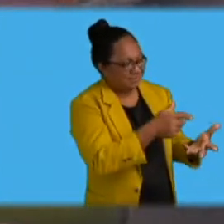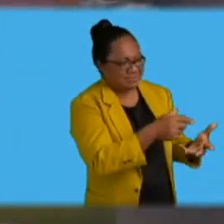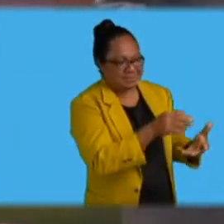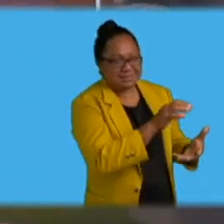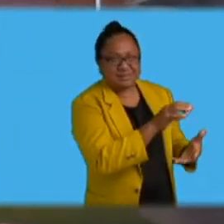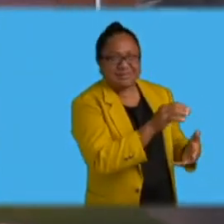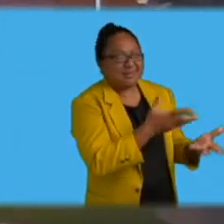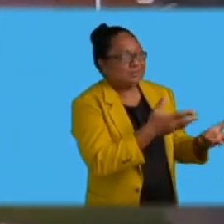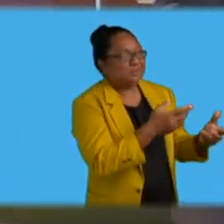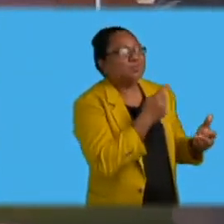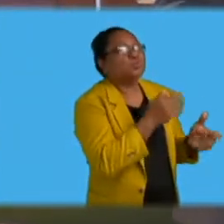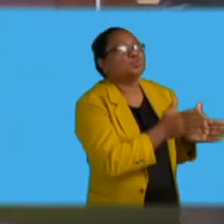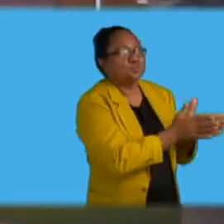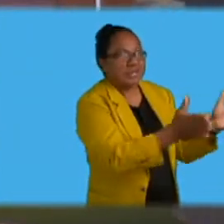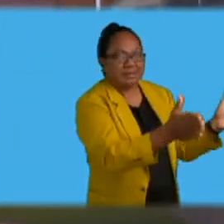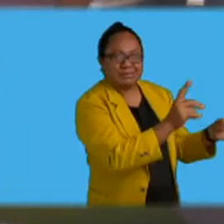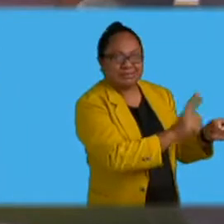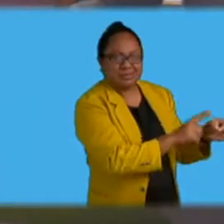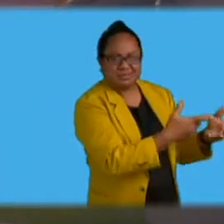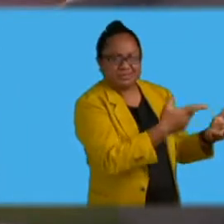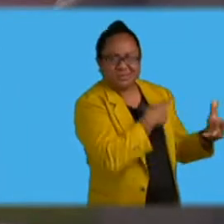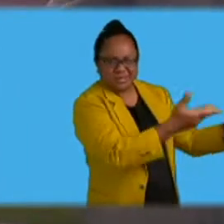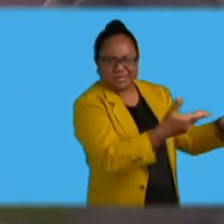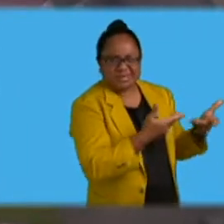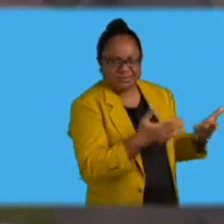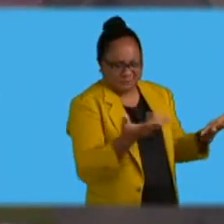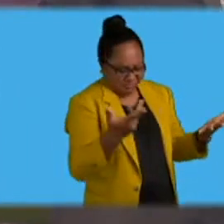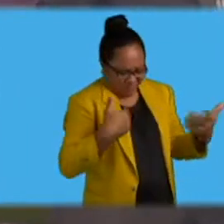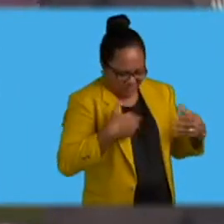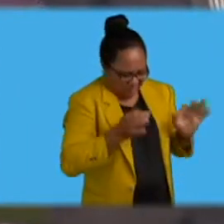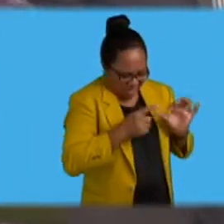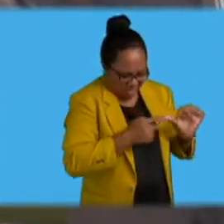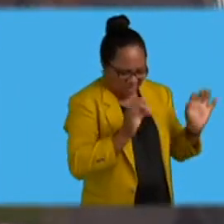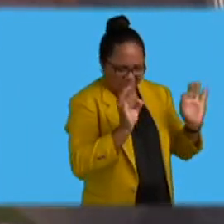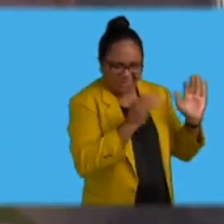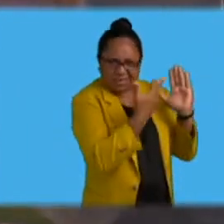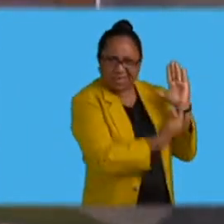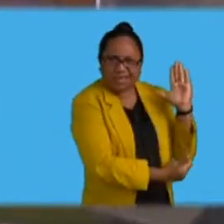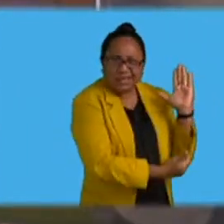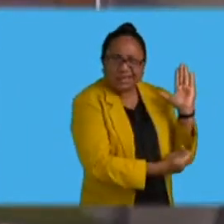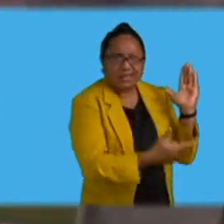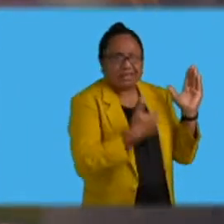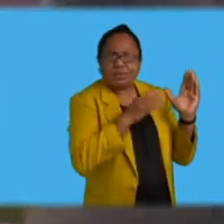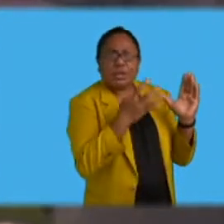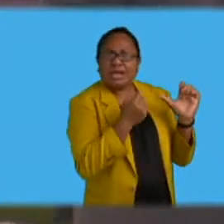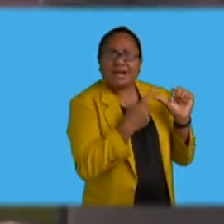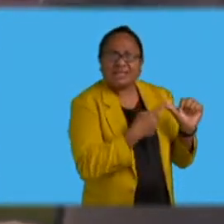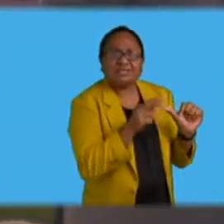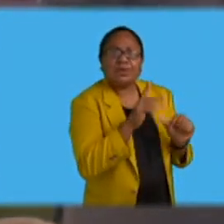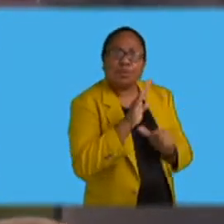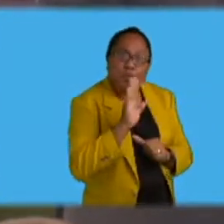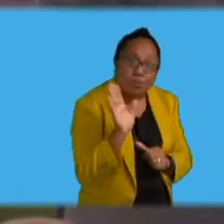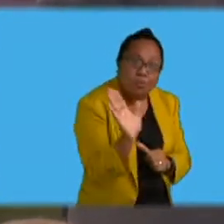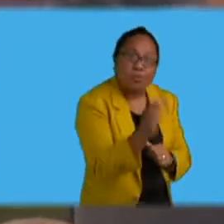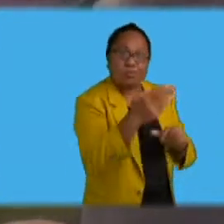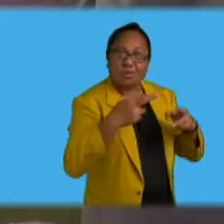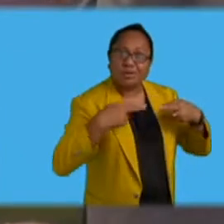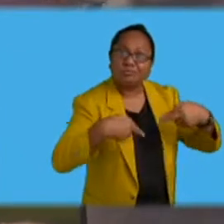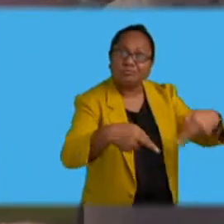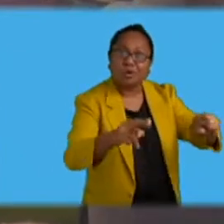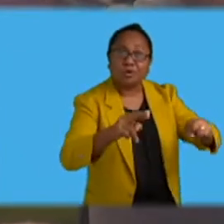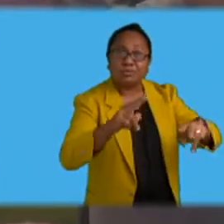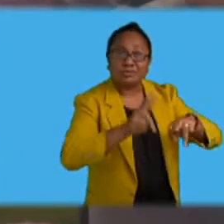it's a very general question. And I don't have answers here with me of all the roads in Fiji. It's